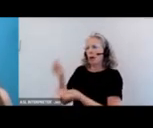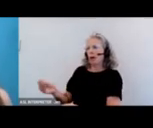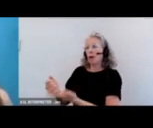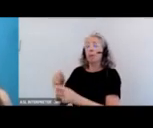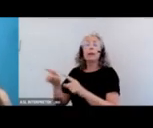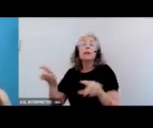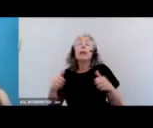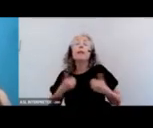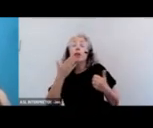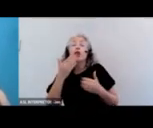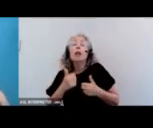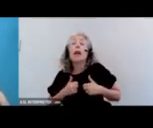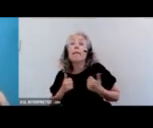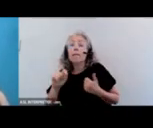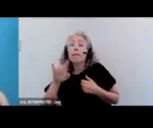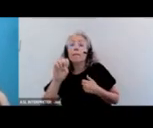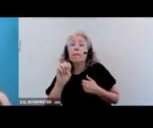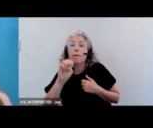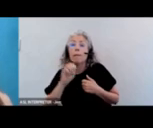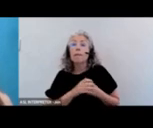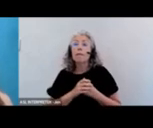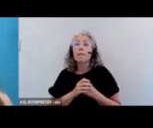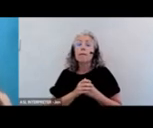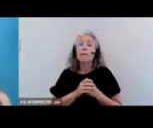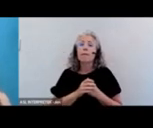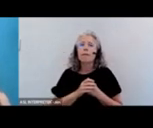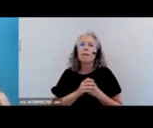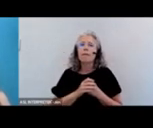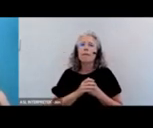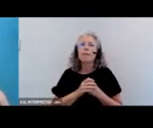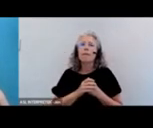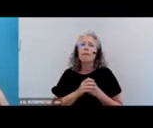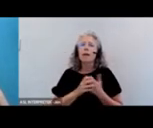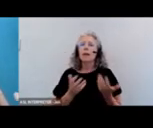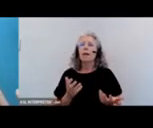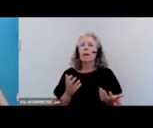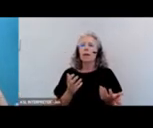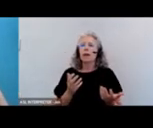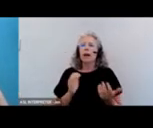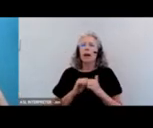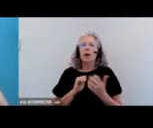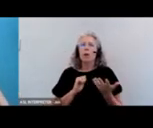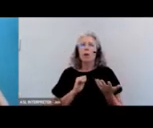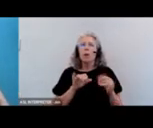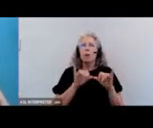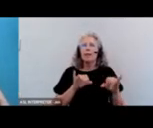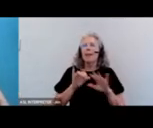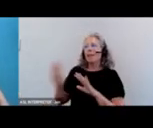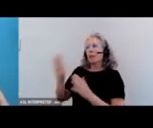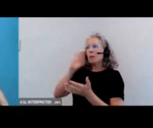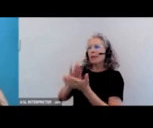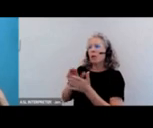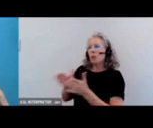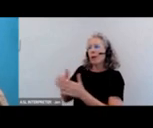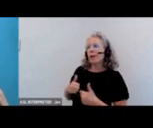good life. How do we get to the point where our systems are asking, how does someone's beliefs, the way they're